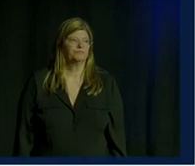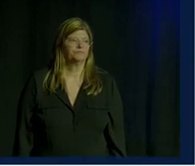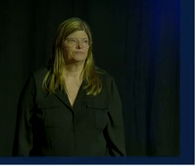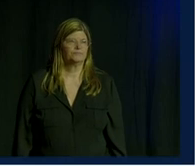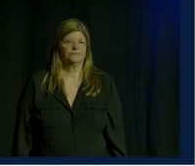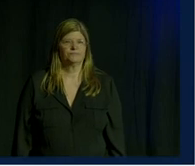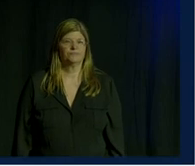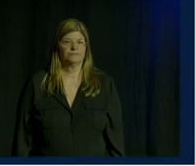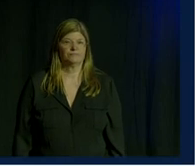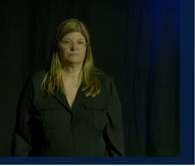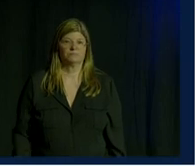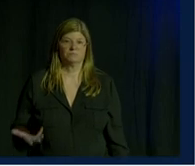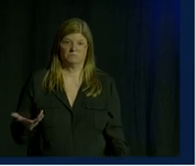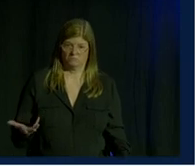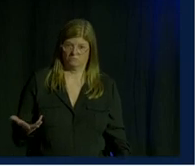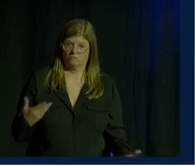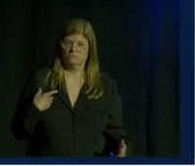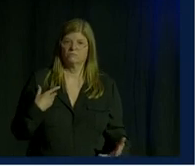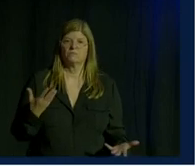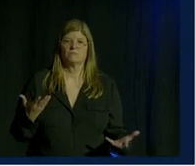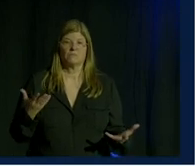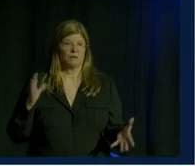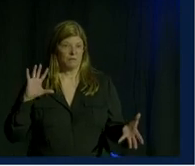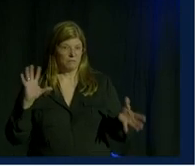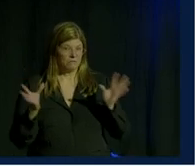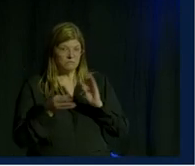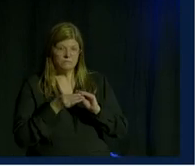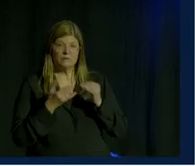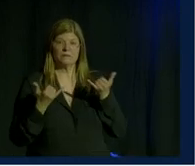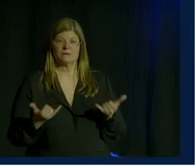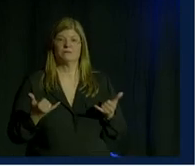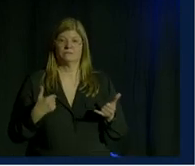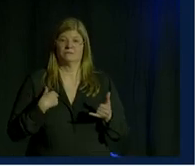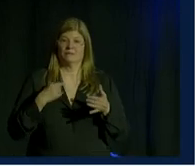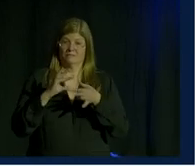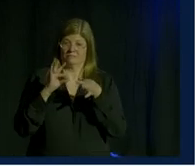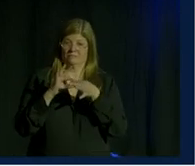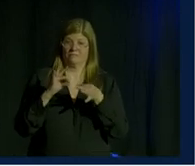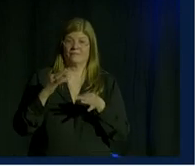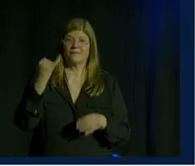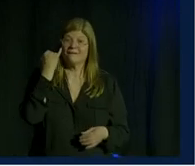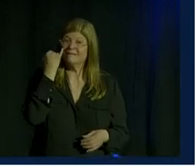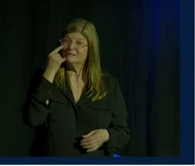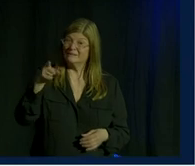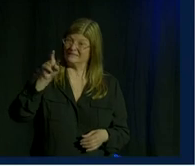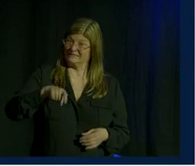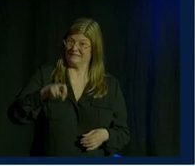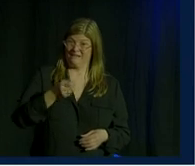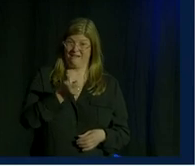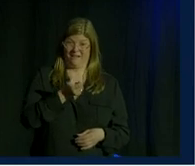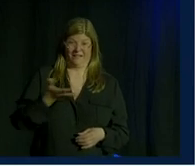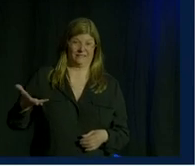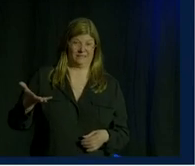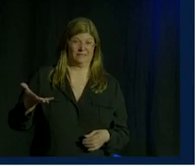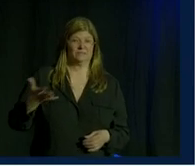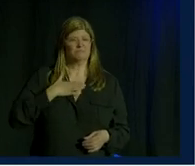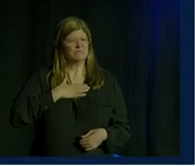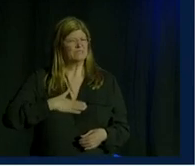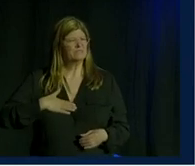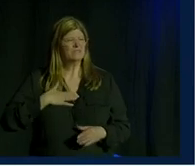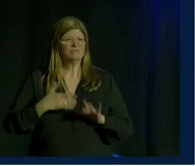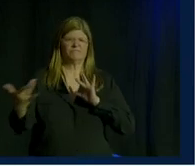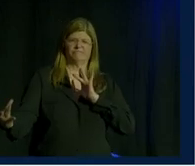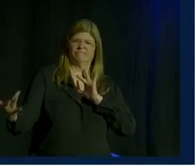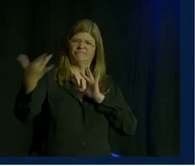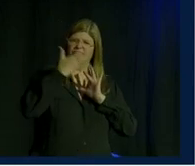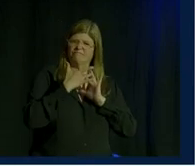lastly, if you need anything, please feel free to reach out to me and my team. Katie